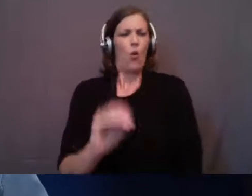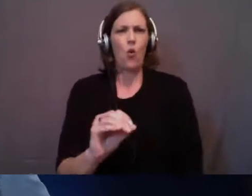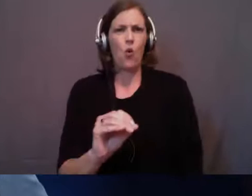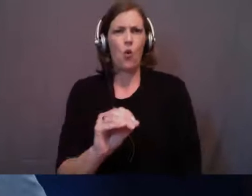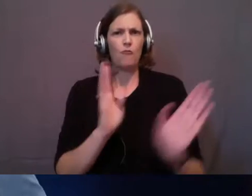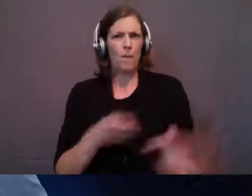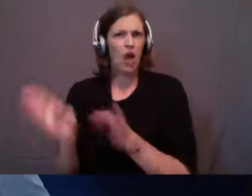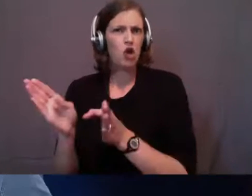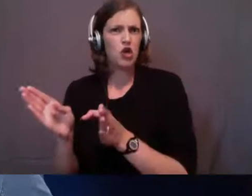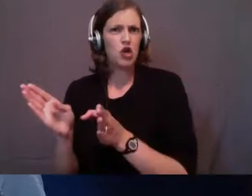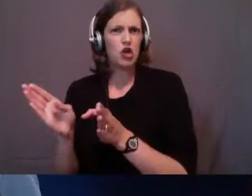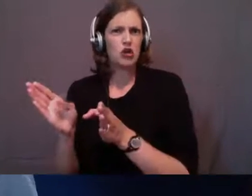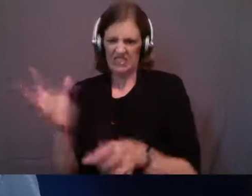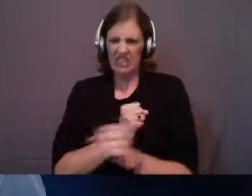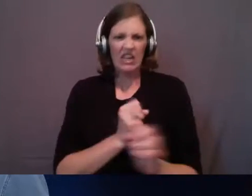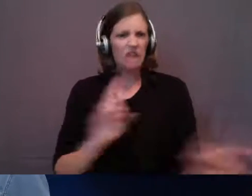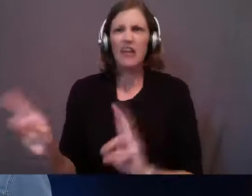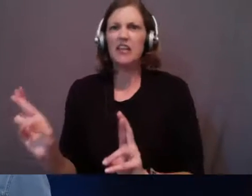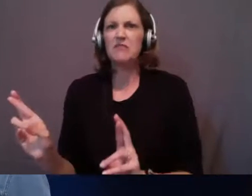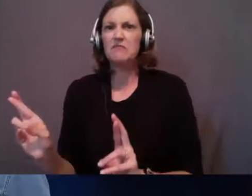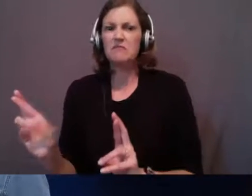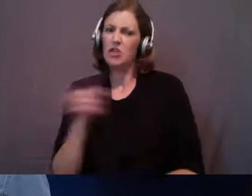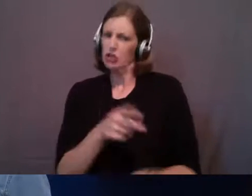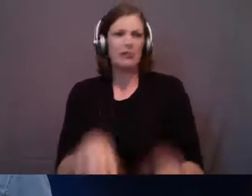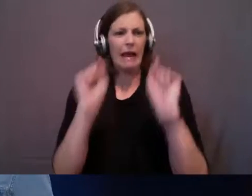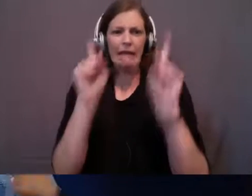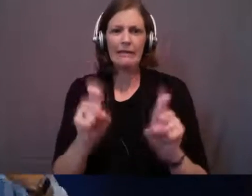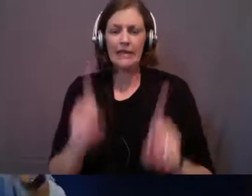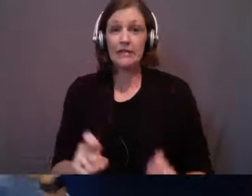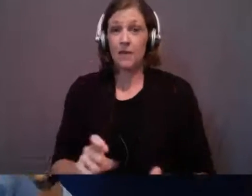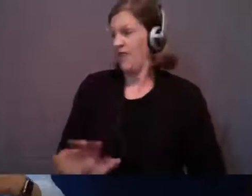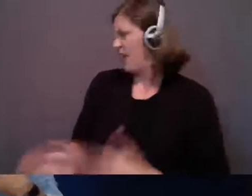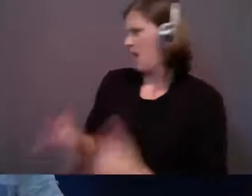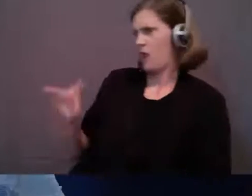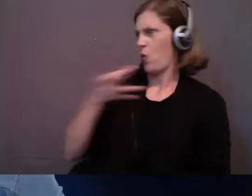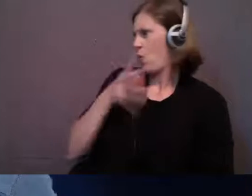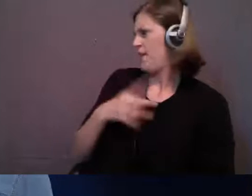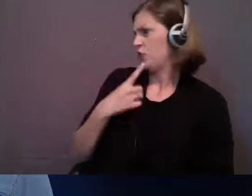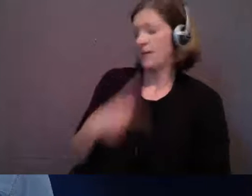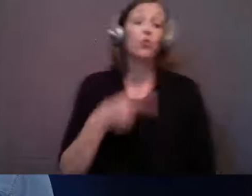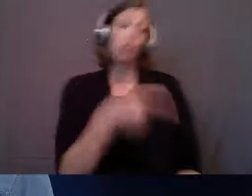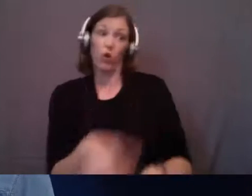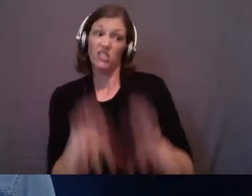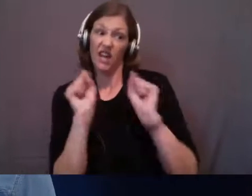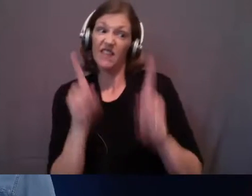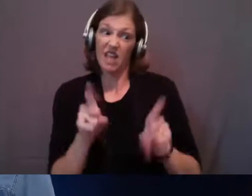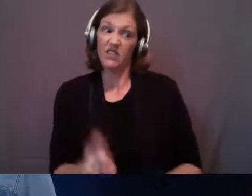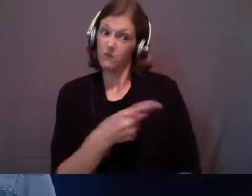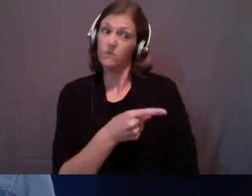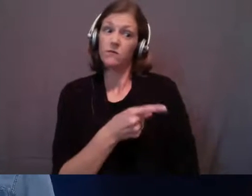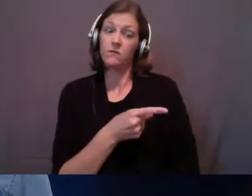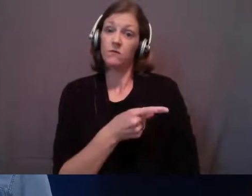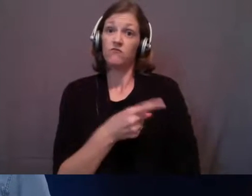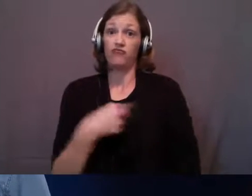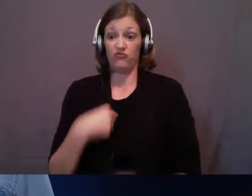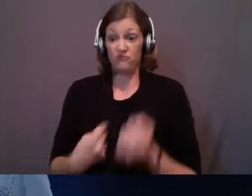prepárate, get ready, you're going to take the test. And I'm like, well, the lady just told me, you're going to take the test. And she stood up